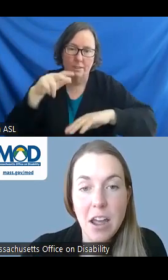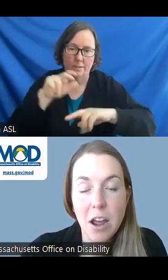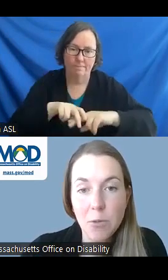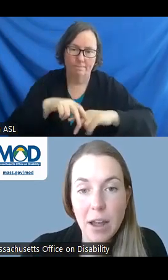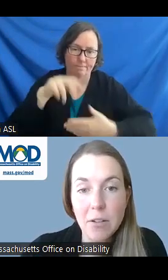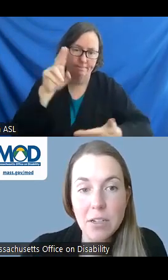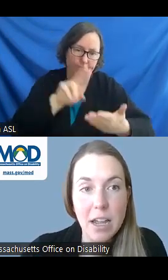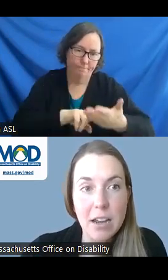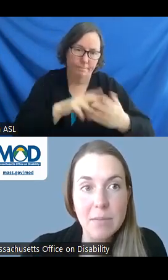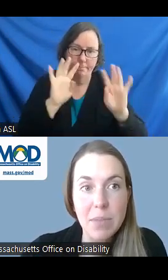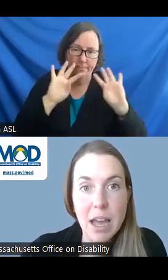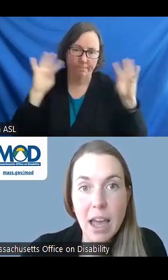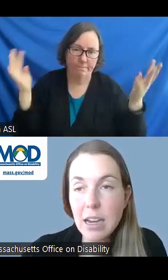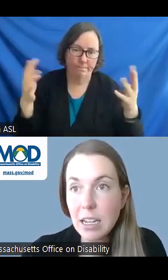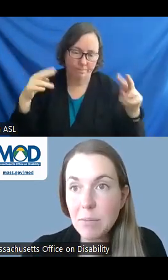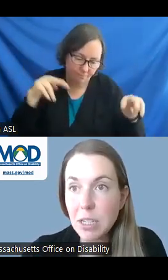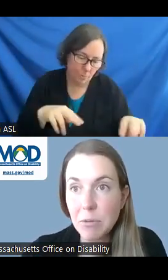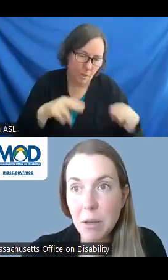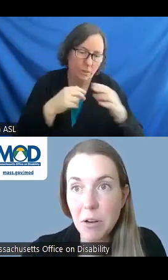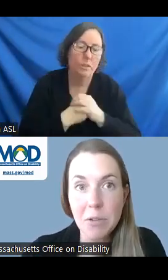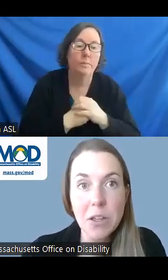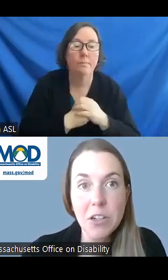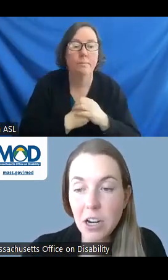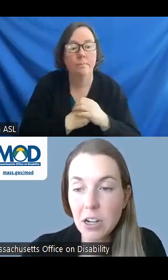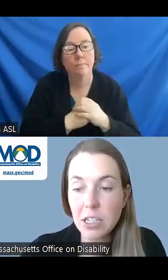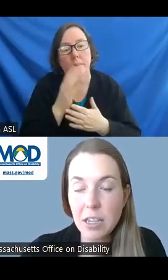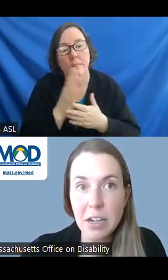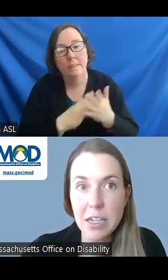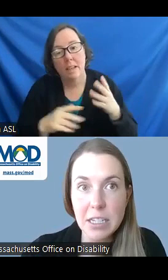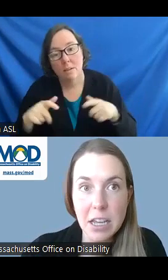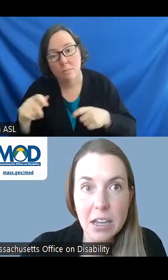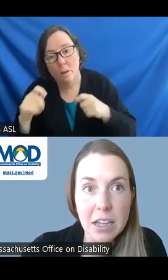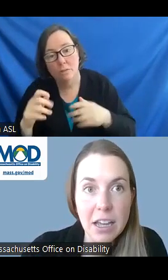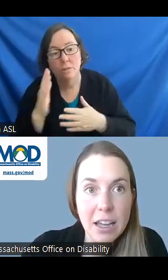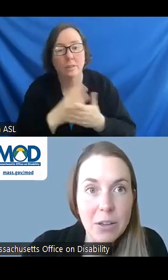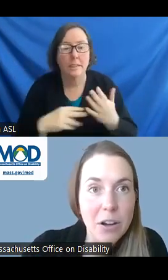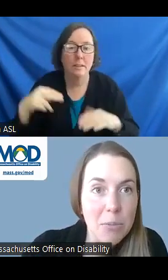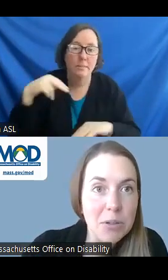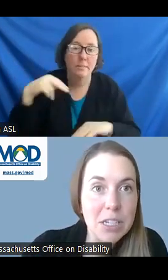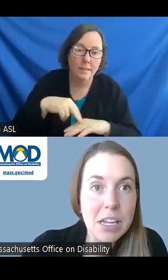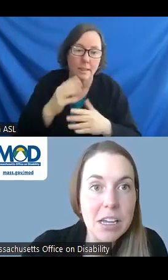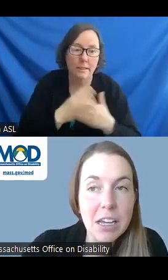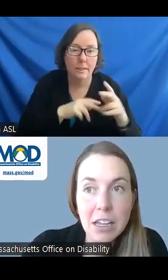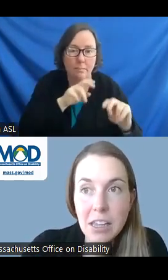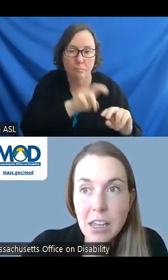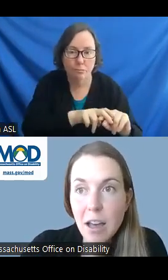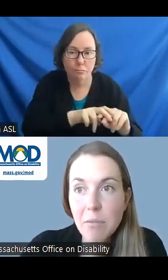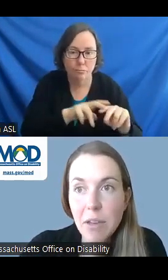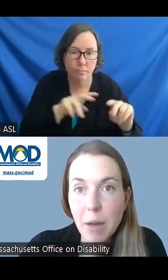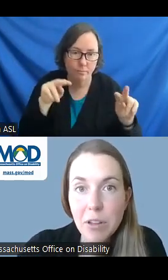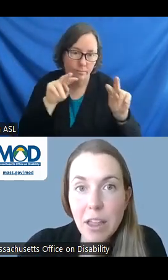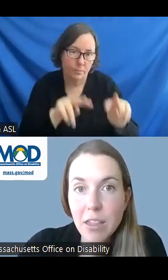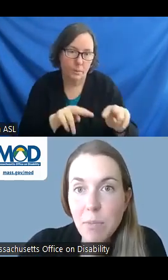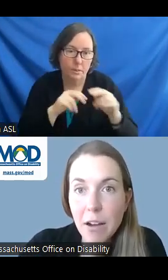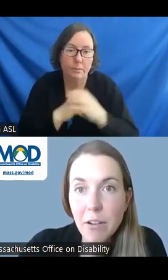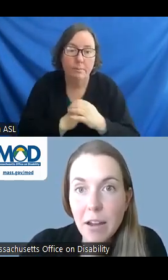standing around and behind him. Some of them are in wheelchairs, and there is you can almost see the